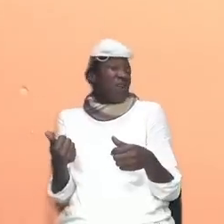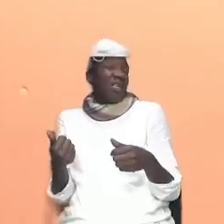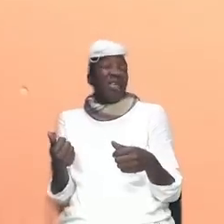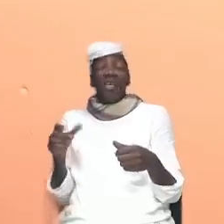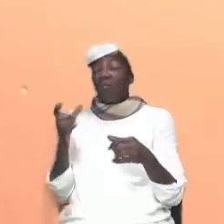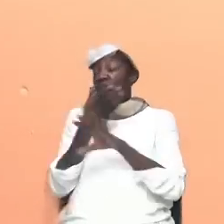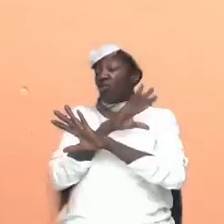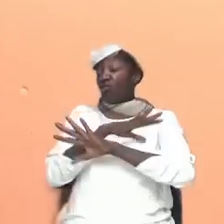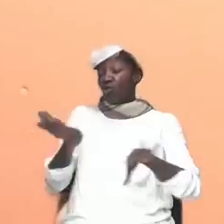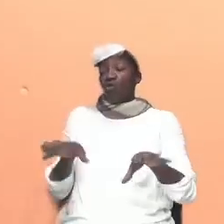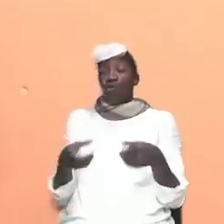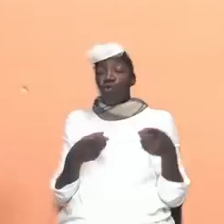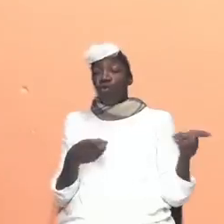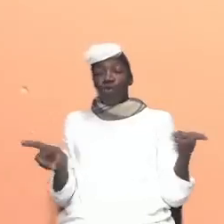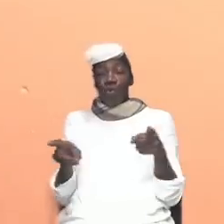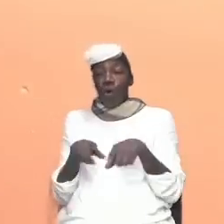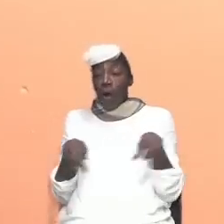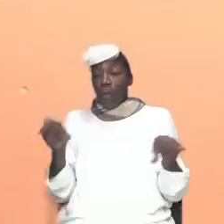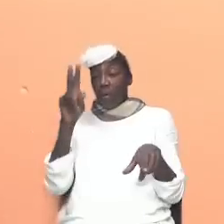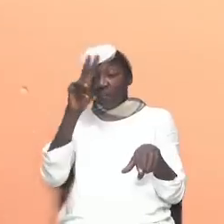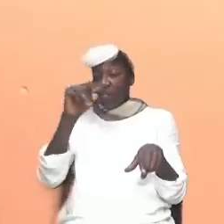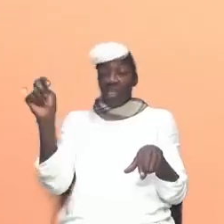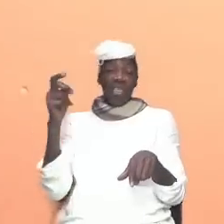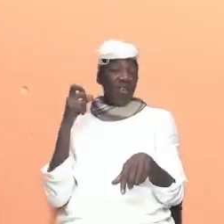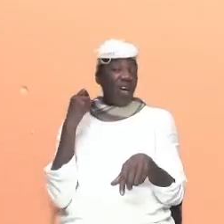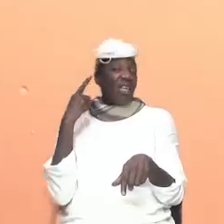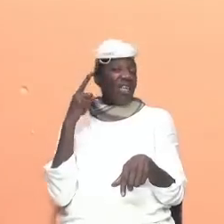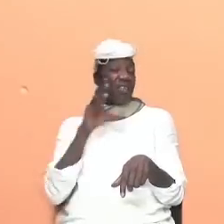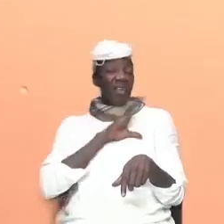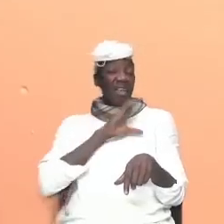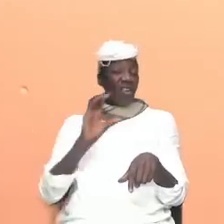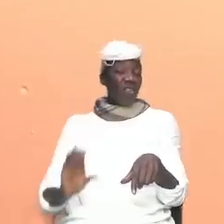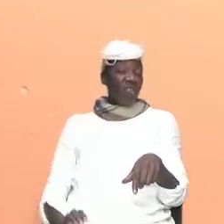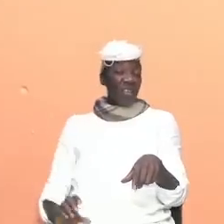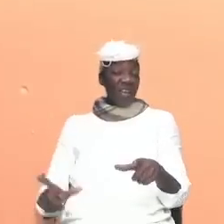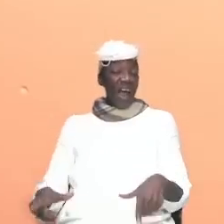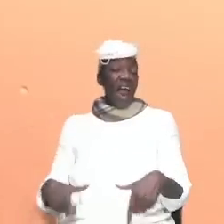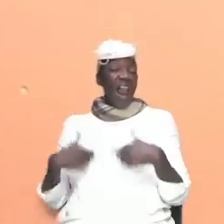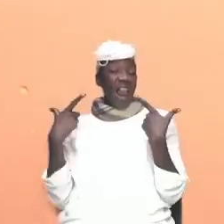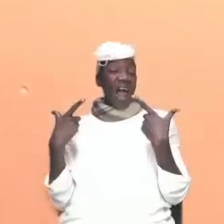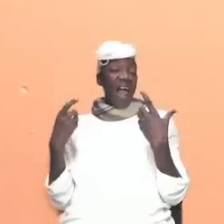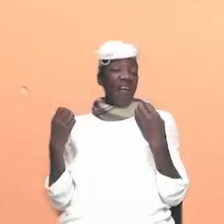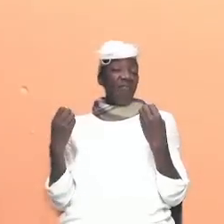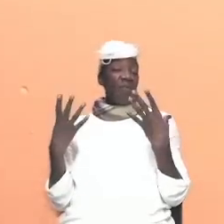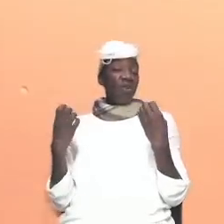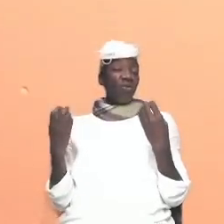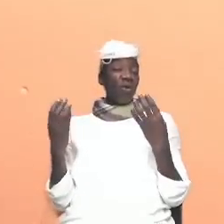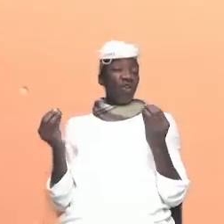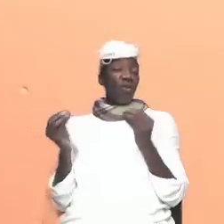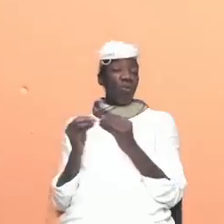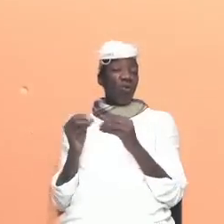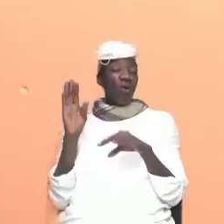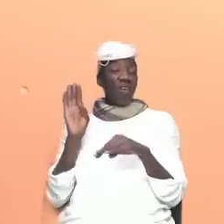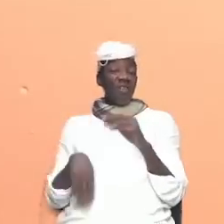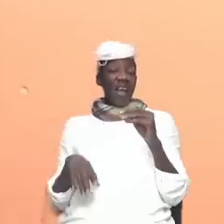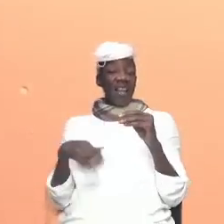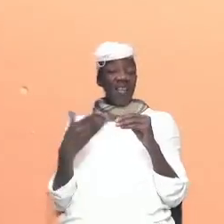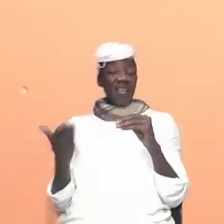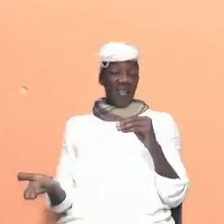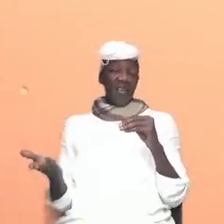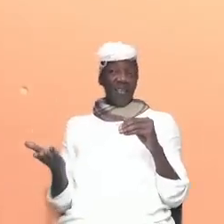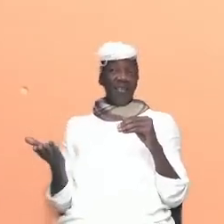to understand that our Christian life is certainly much, much more than that. We